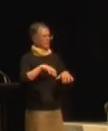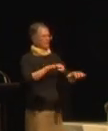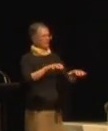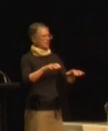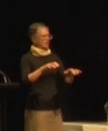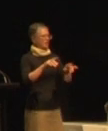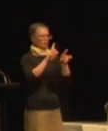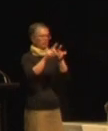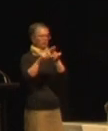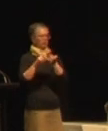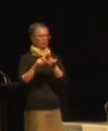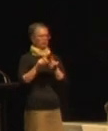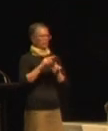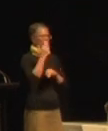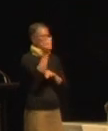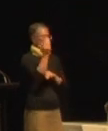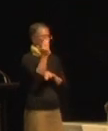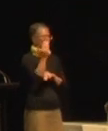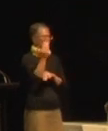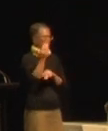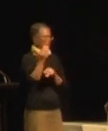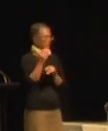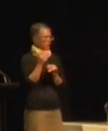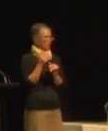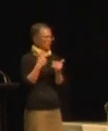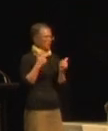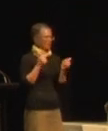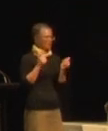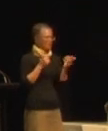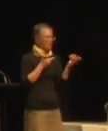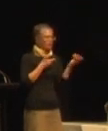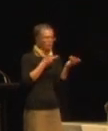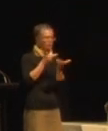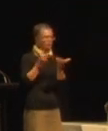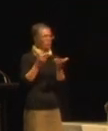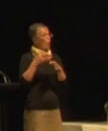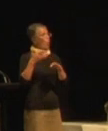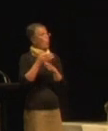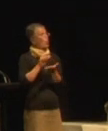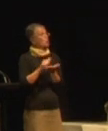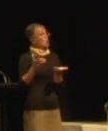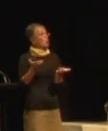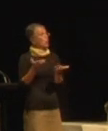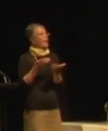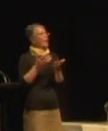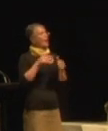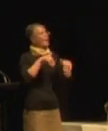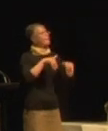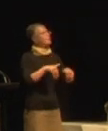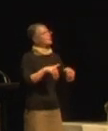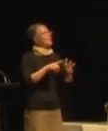places. Not all over the world, but in some interesting places in the world. This is a workshop we did at the Museum of Tomorrow in Rio de